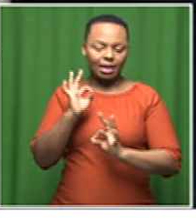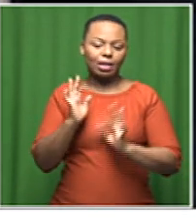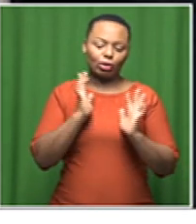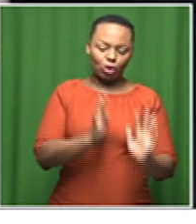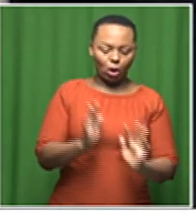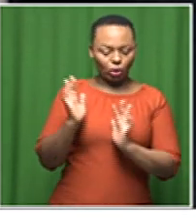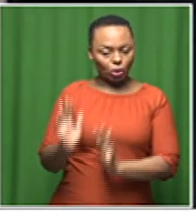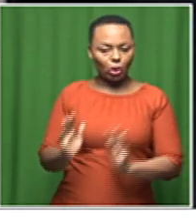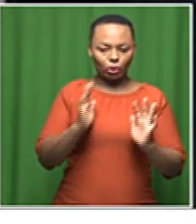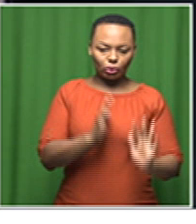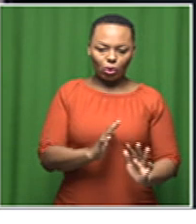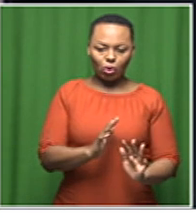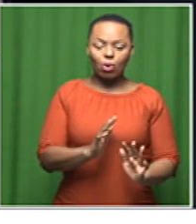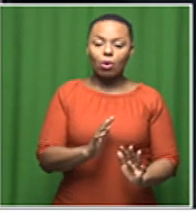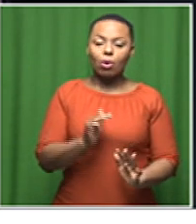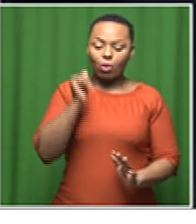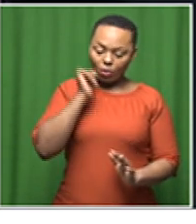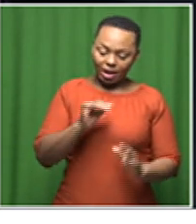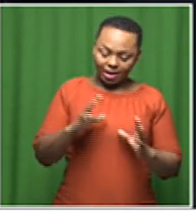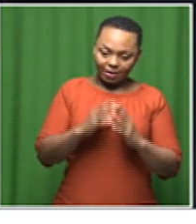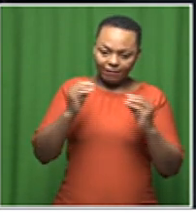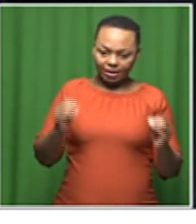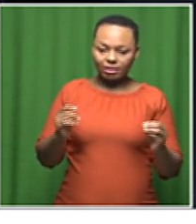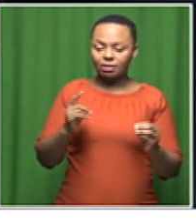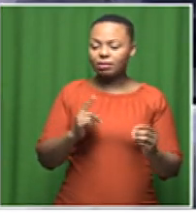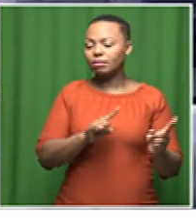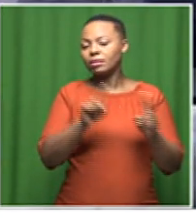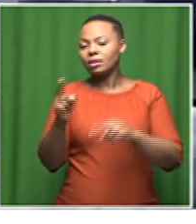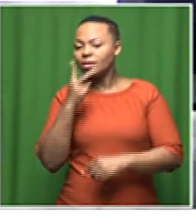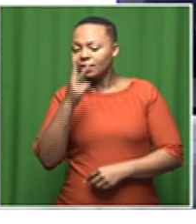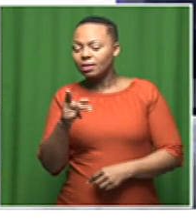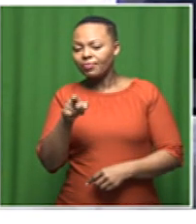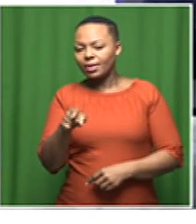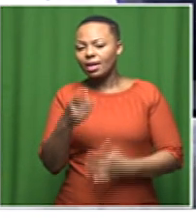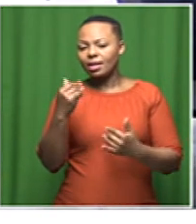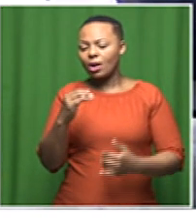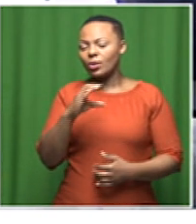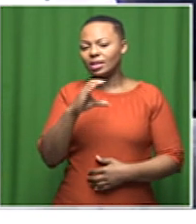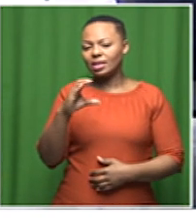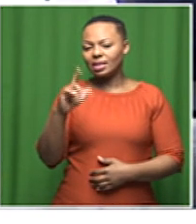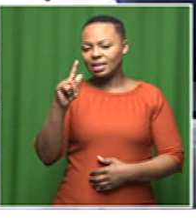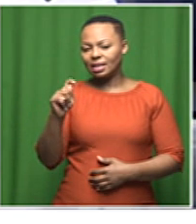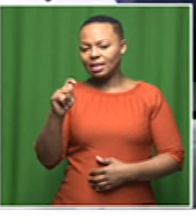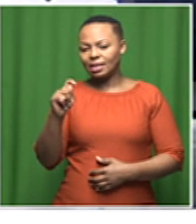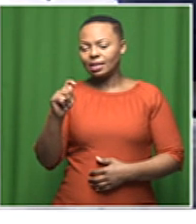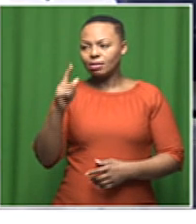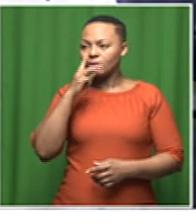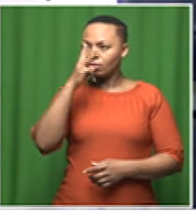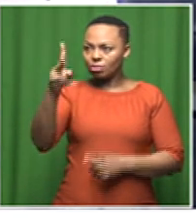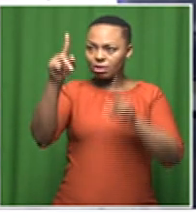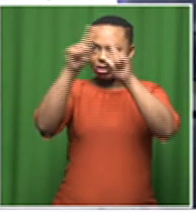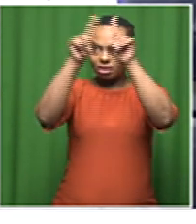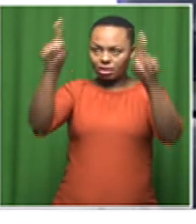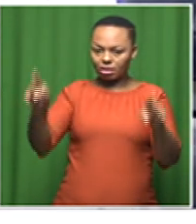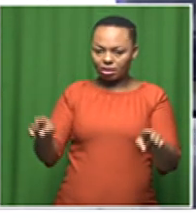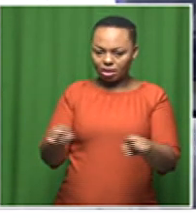the end, he went to the other side of the window, I think, to look at the CT scan, whatever. But while he's on